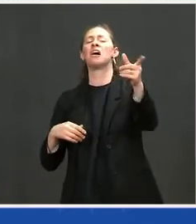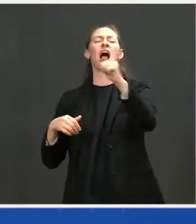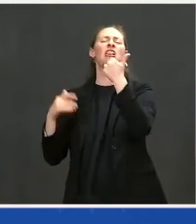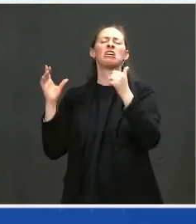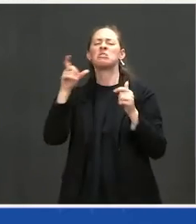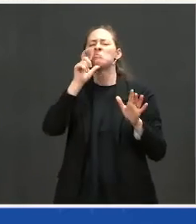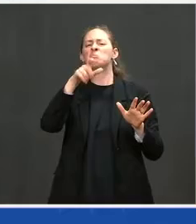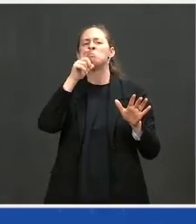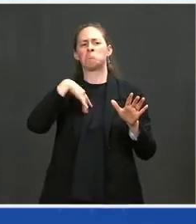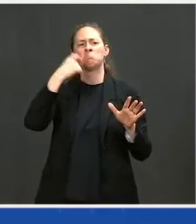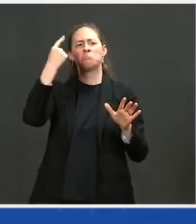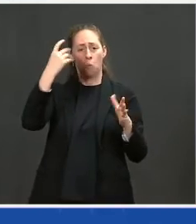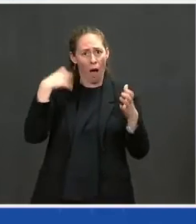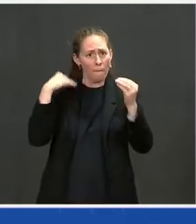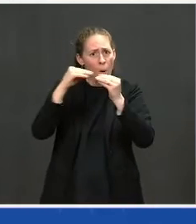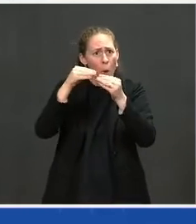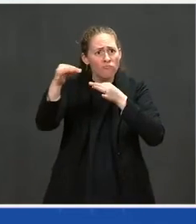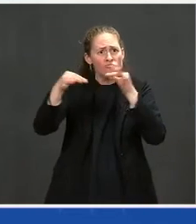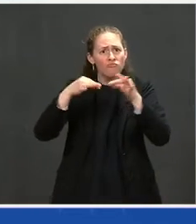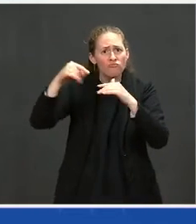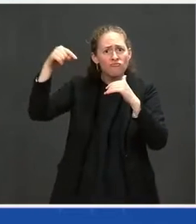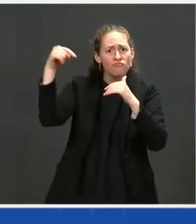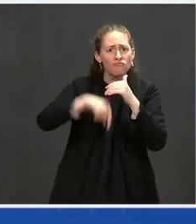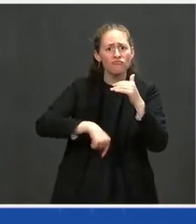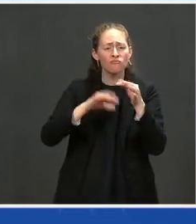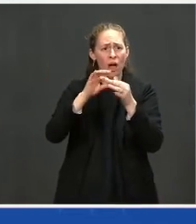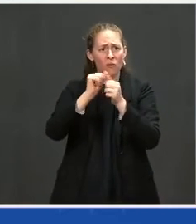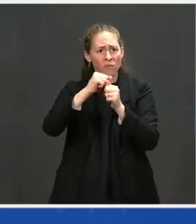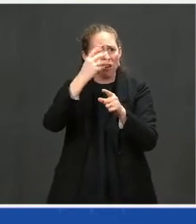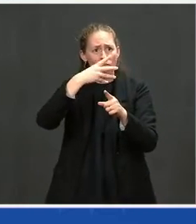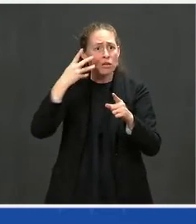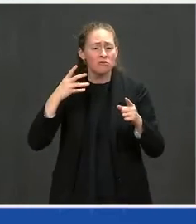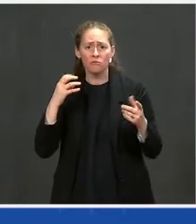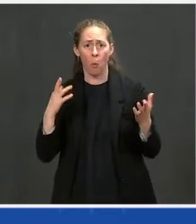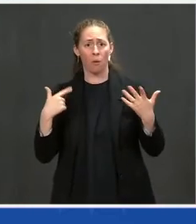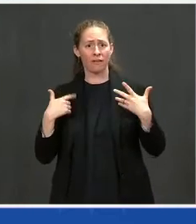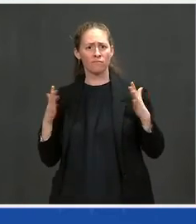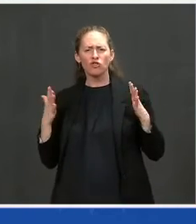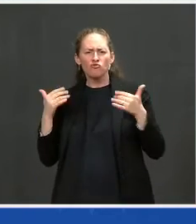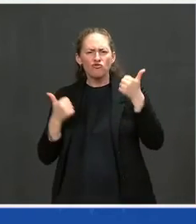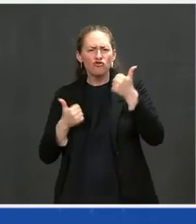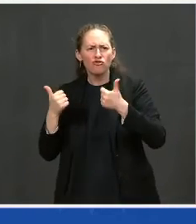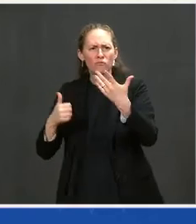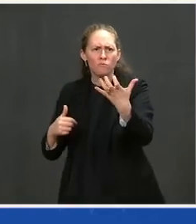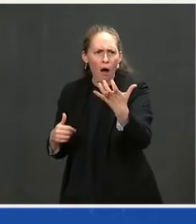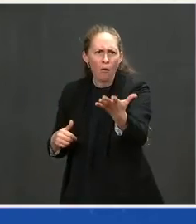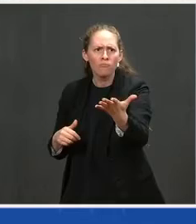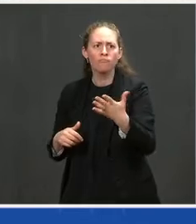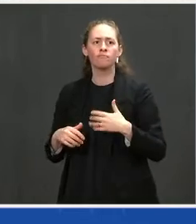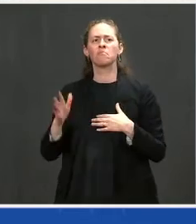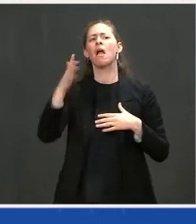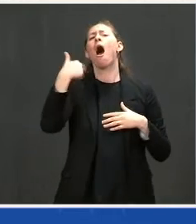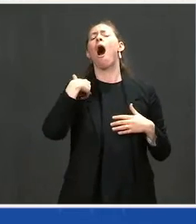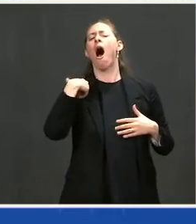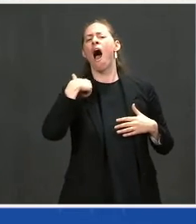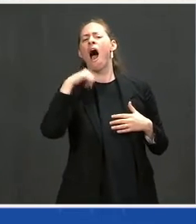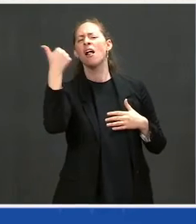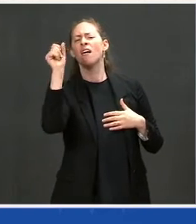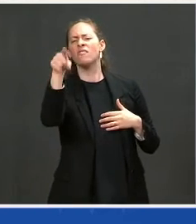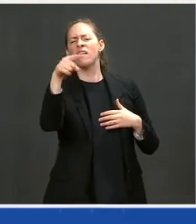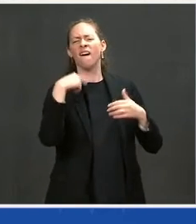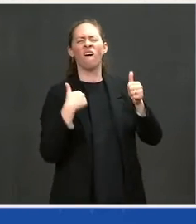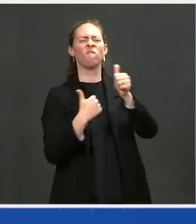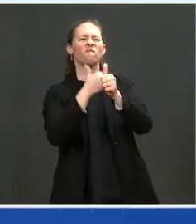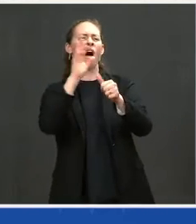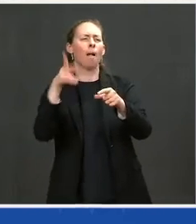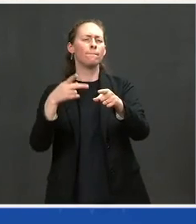you want about immigration. Maybe I'll stop there and finish. My follow-up question is, one, if you could talk a little bit